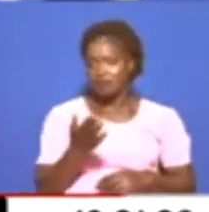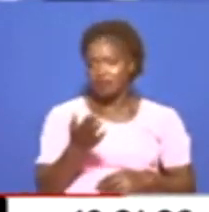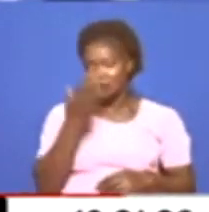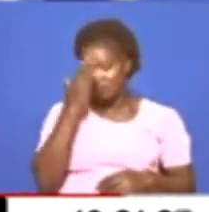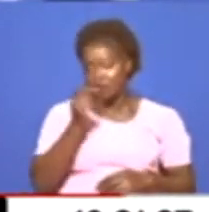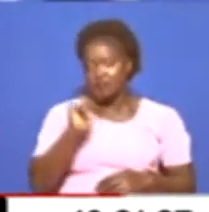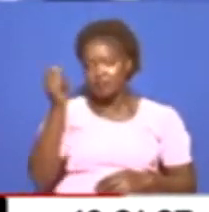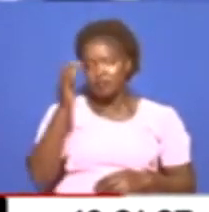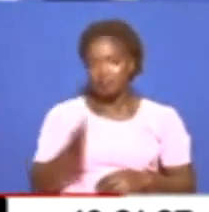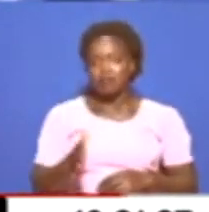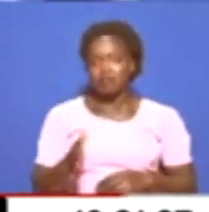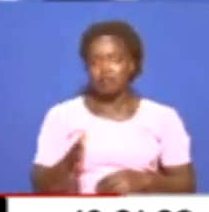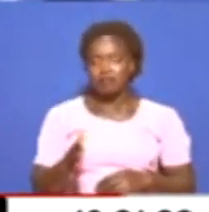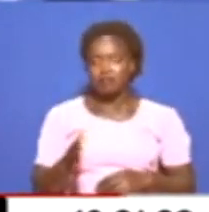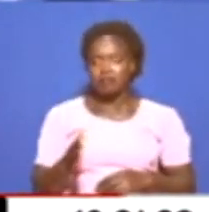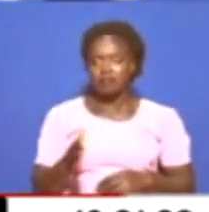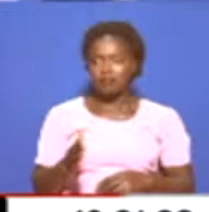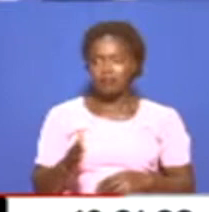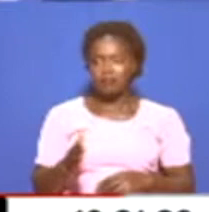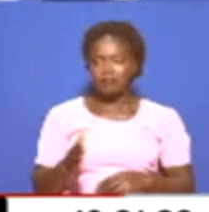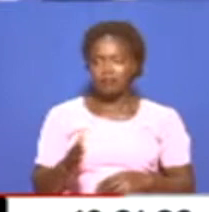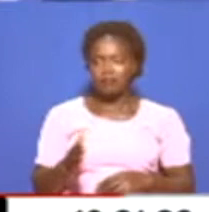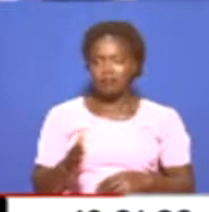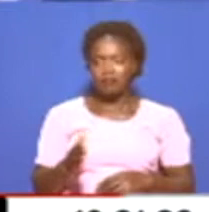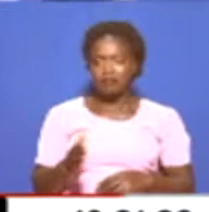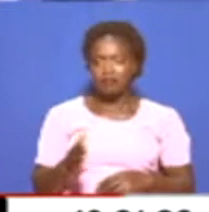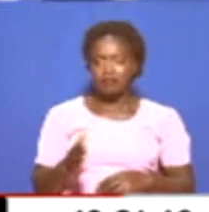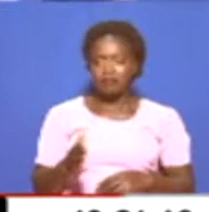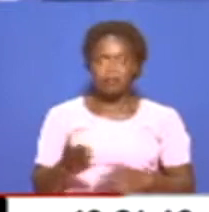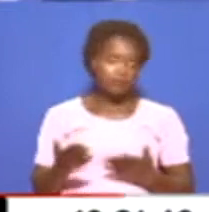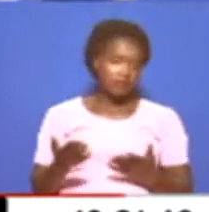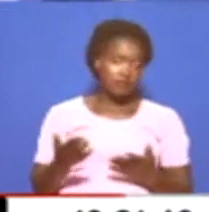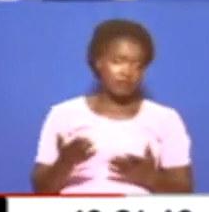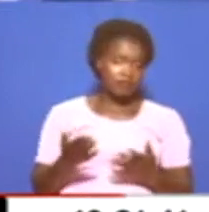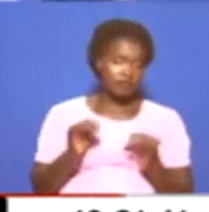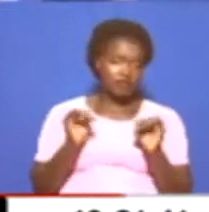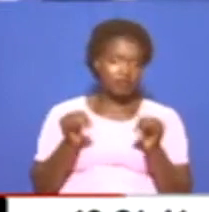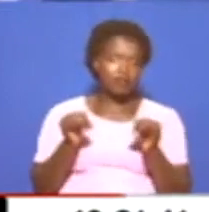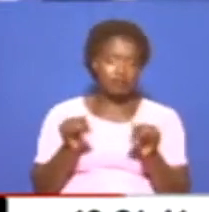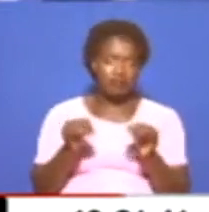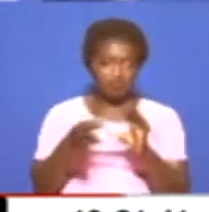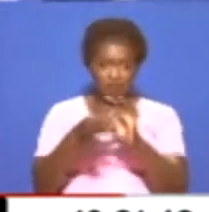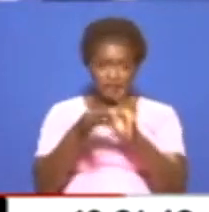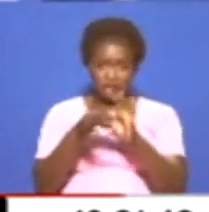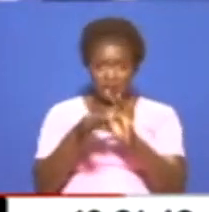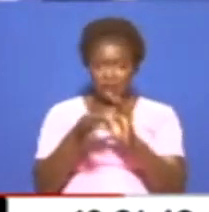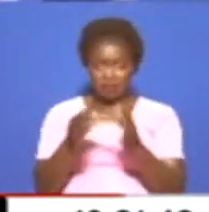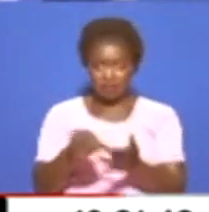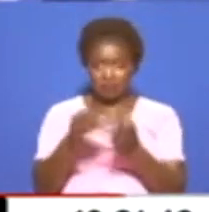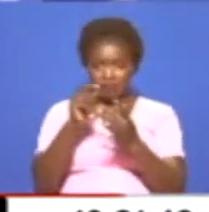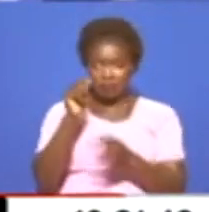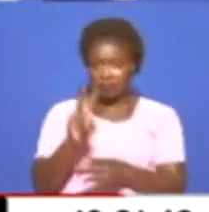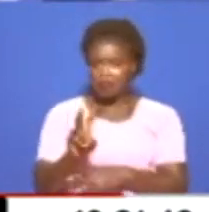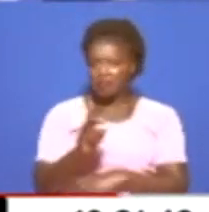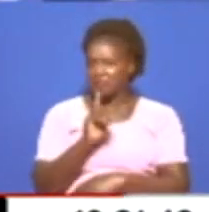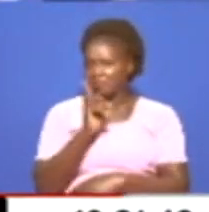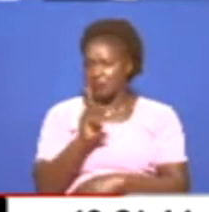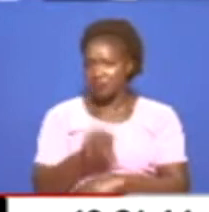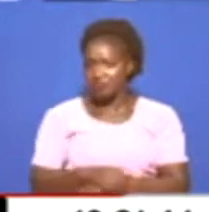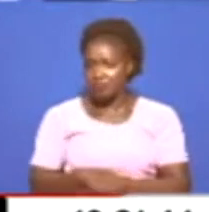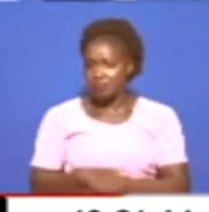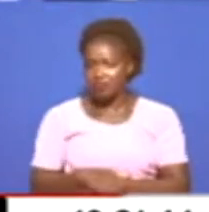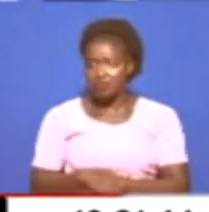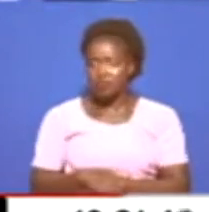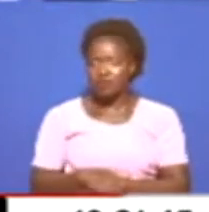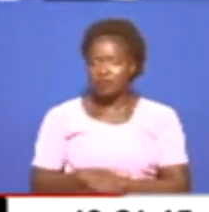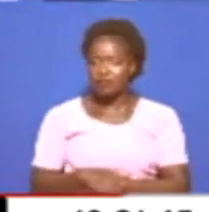of Kenyans actually, they are not highly connected to the media, especially the mainstream media. So I think those were the